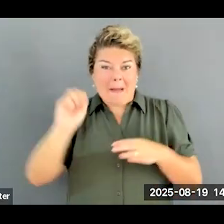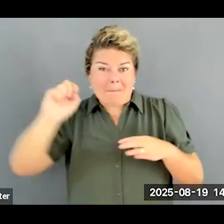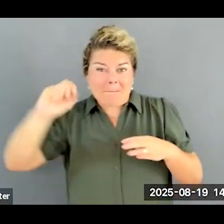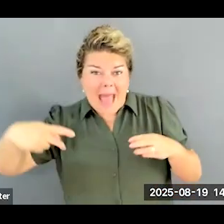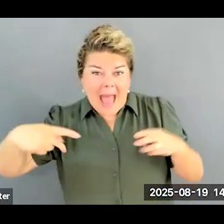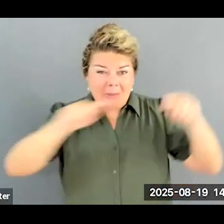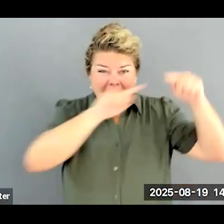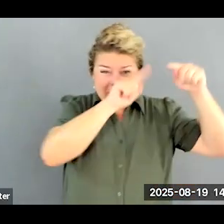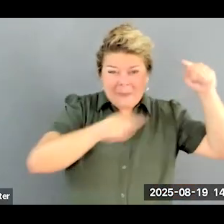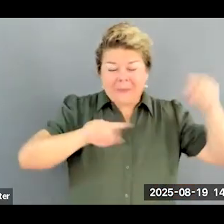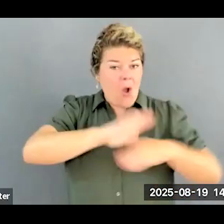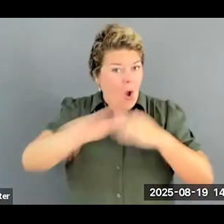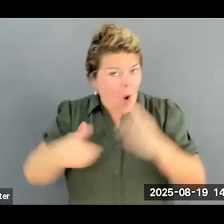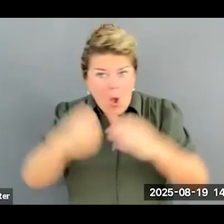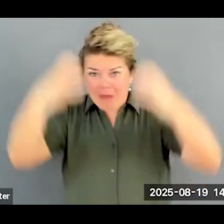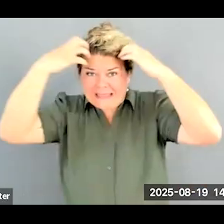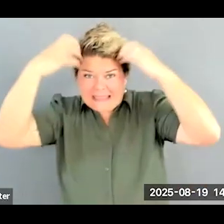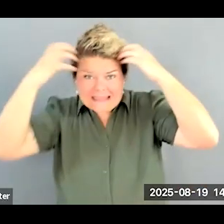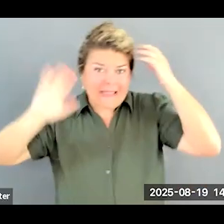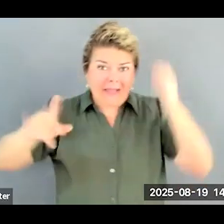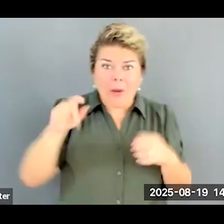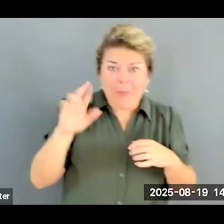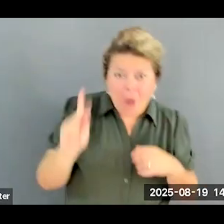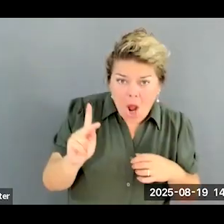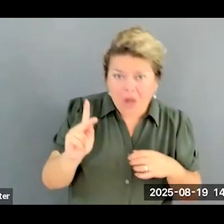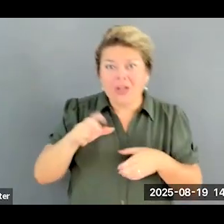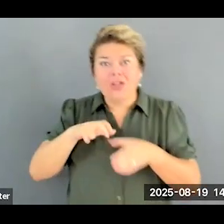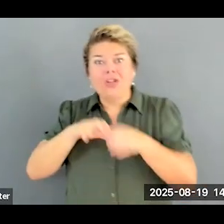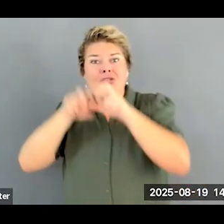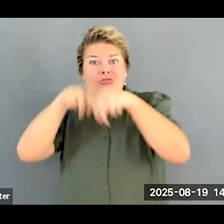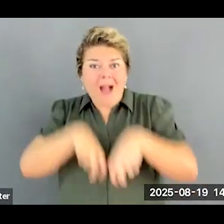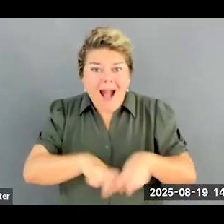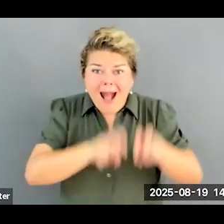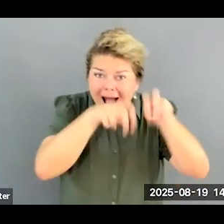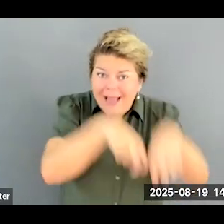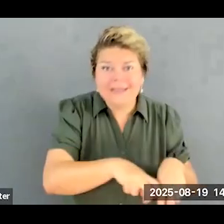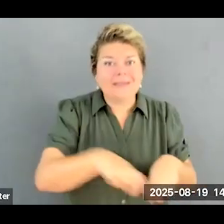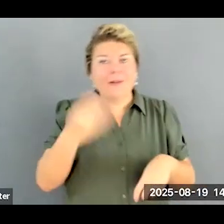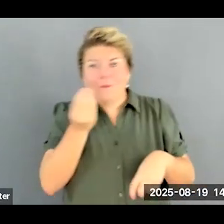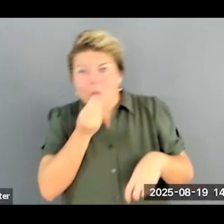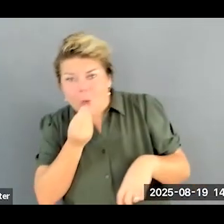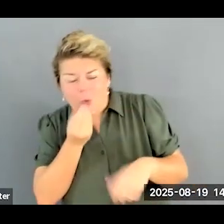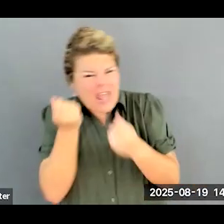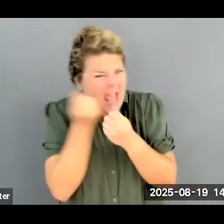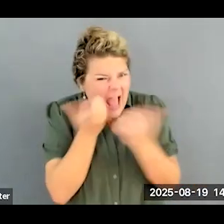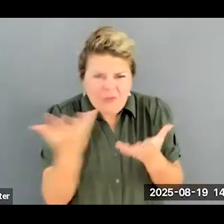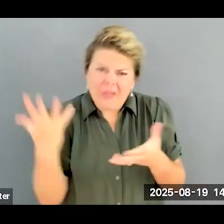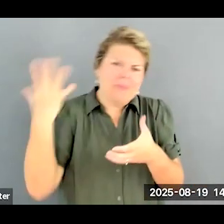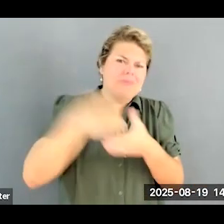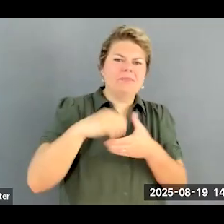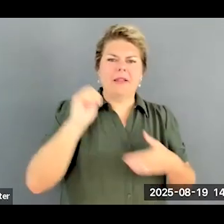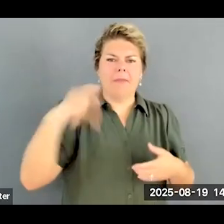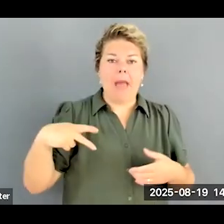all of Disney's parks, all of their rides, their attractions, food, you name it. And they told